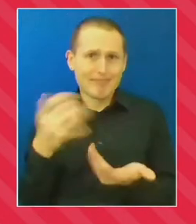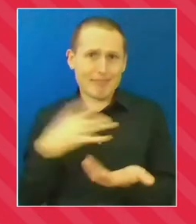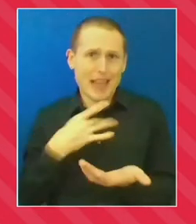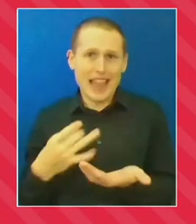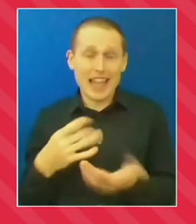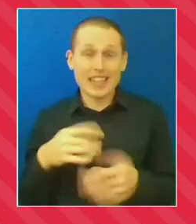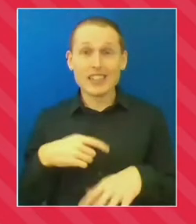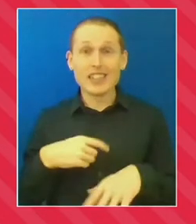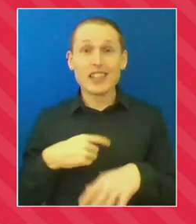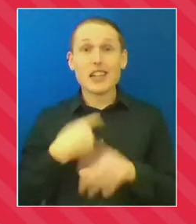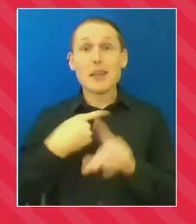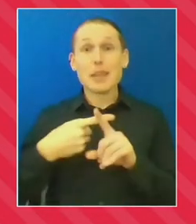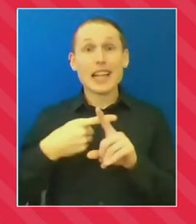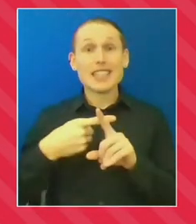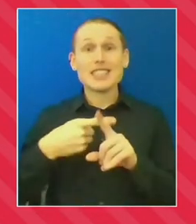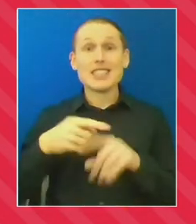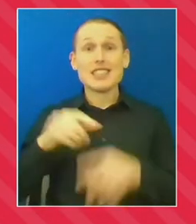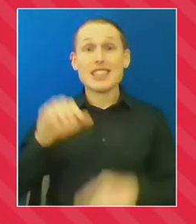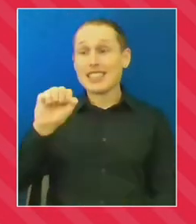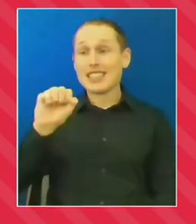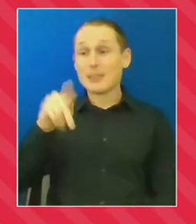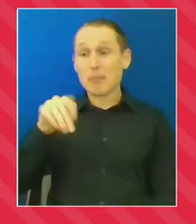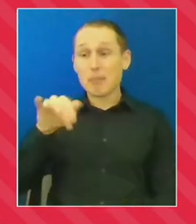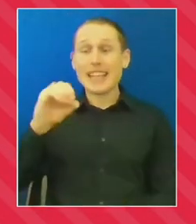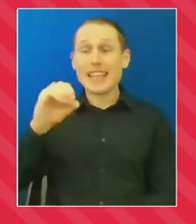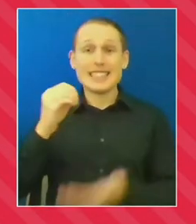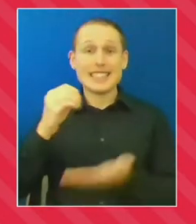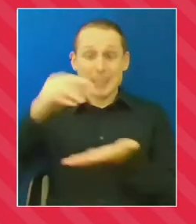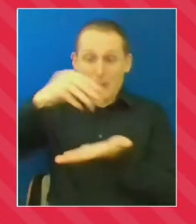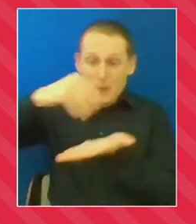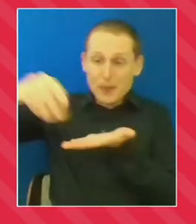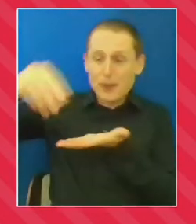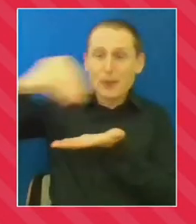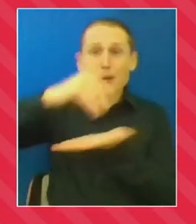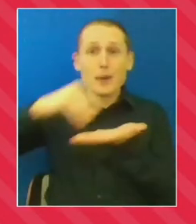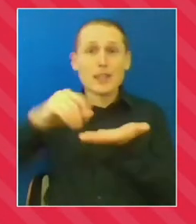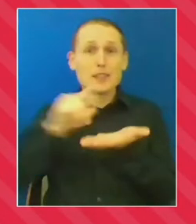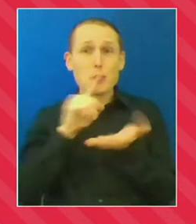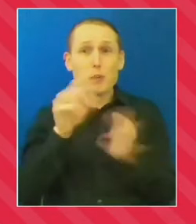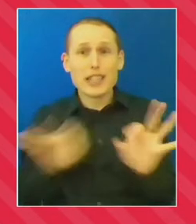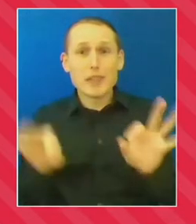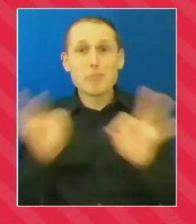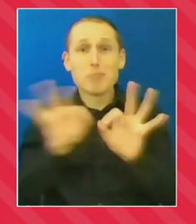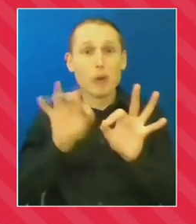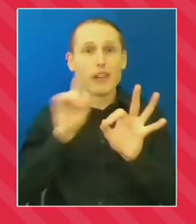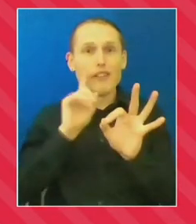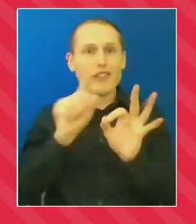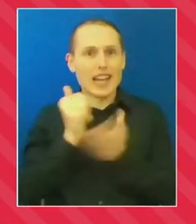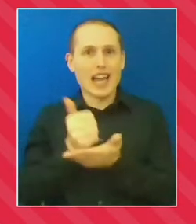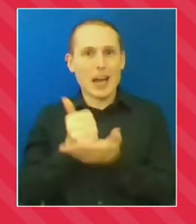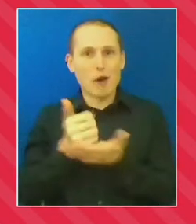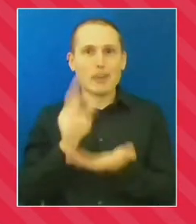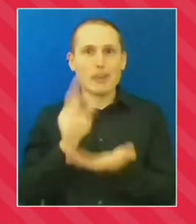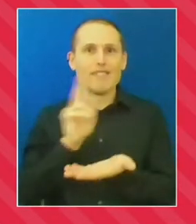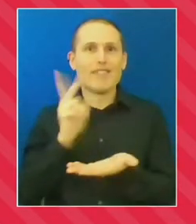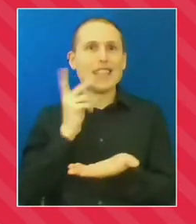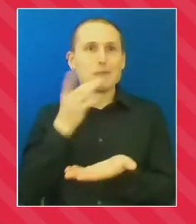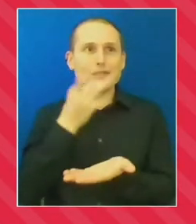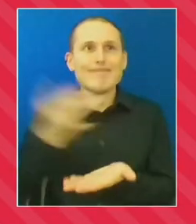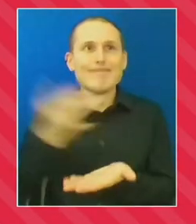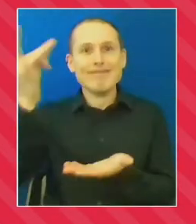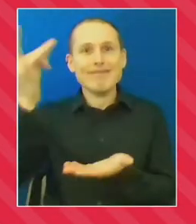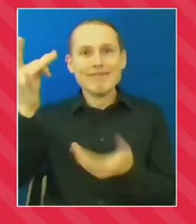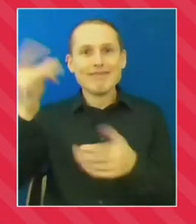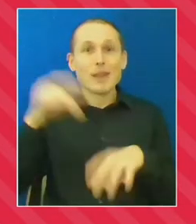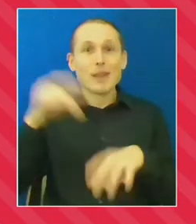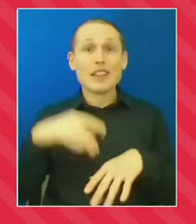mm-hmm. spice turns out to be mm-hmm. so critical right. to unlocking the power of mm-hmm. vegetables. So I'm wondering, of all